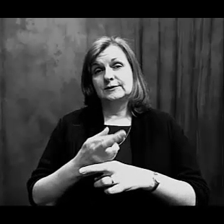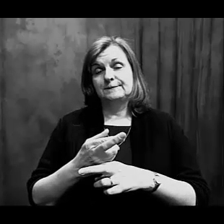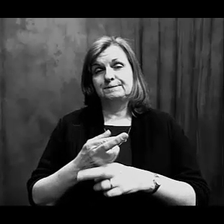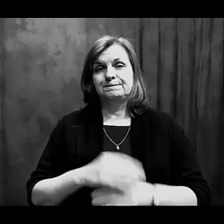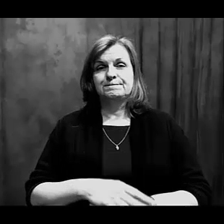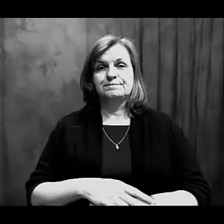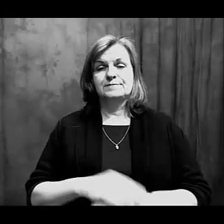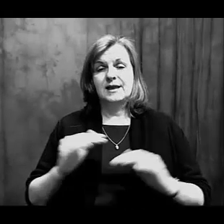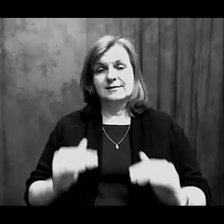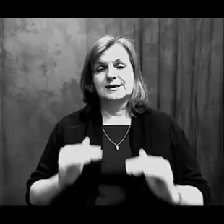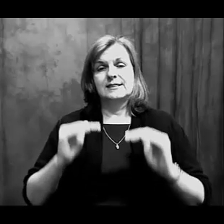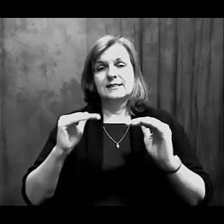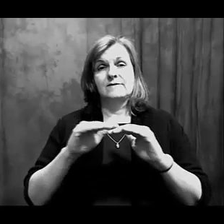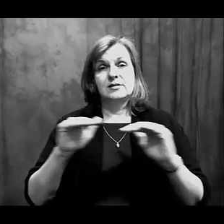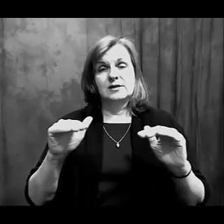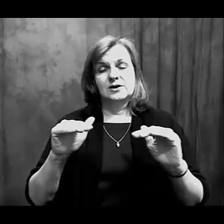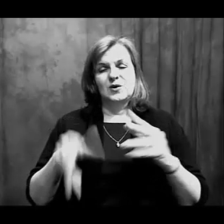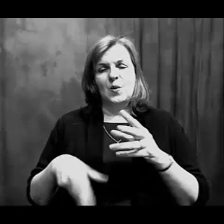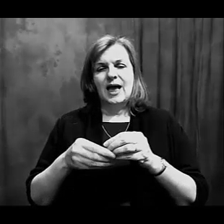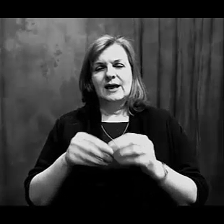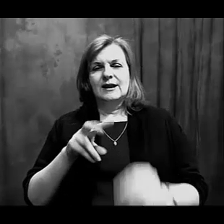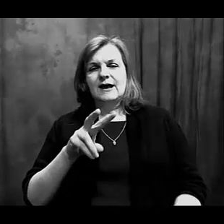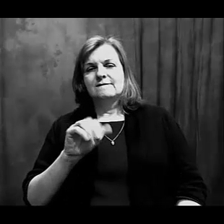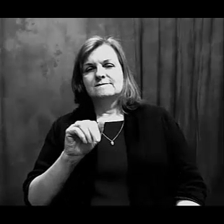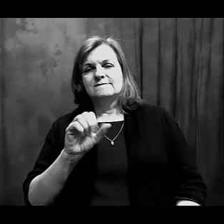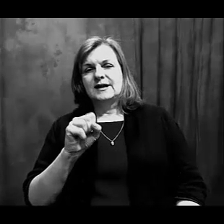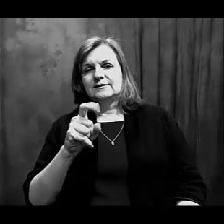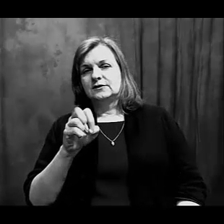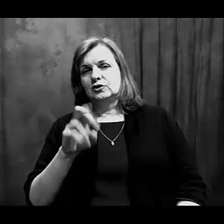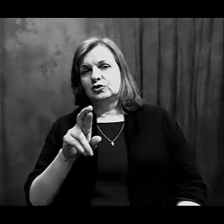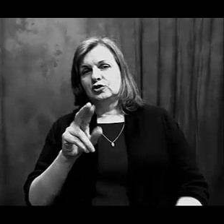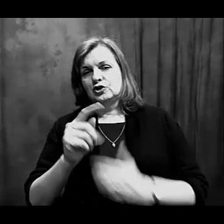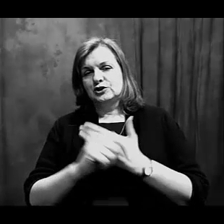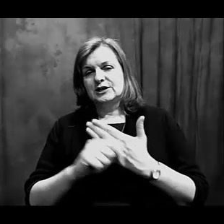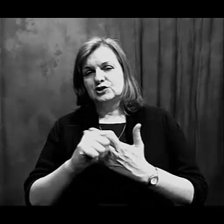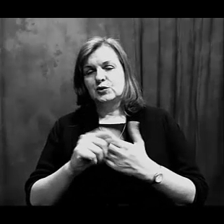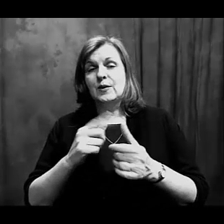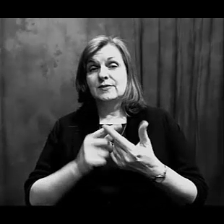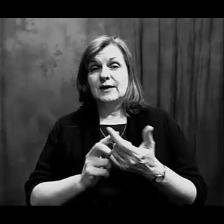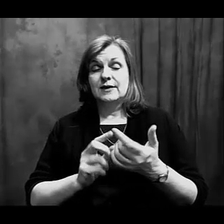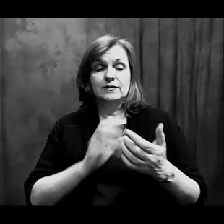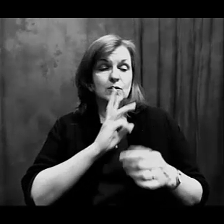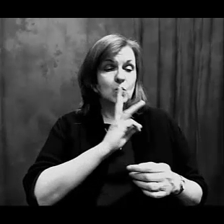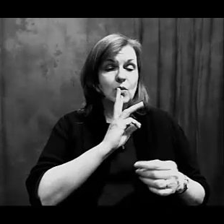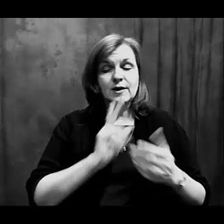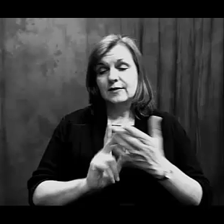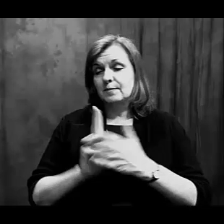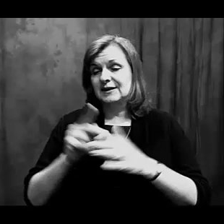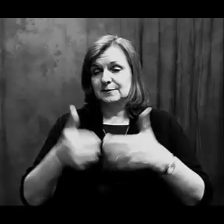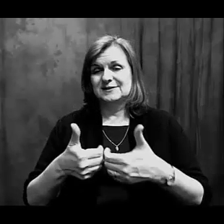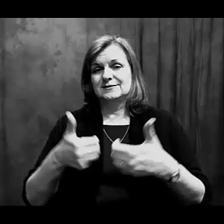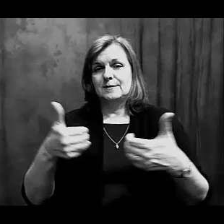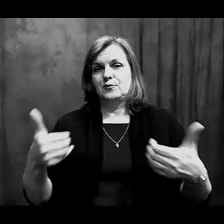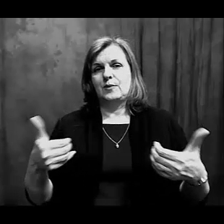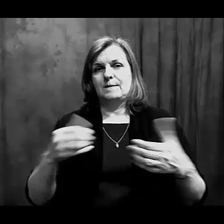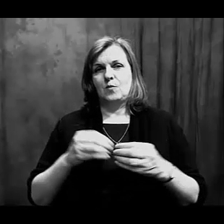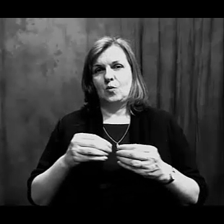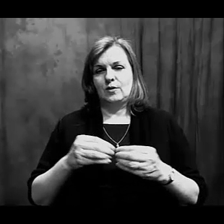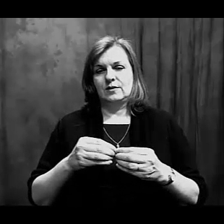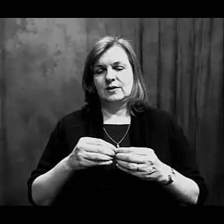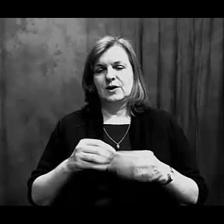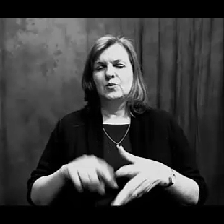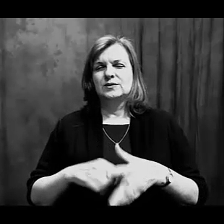to reproduce. The next step would be to add vascular tissue so we can move these plants away from the water a little